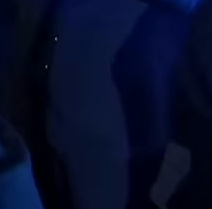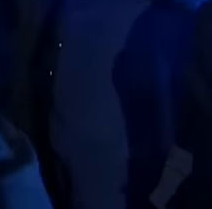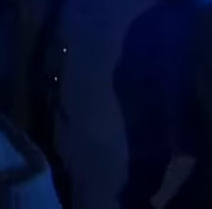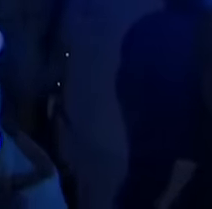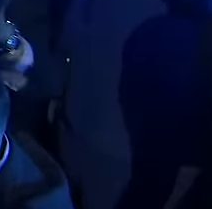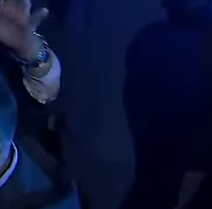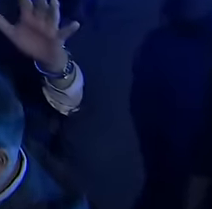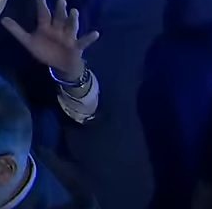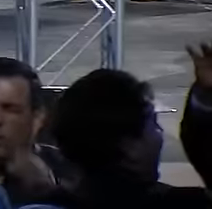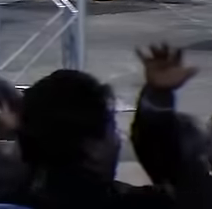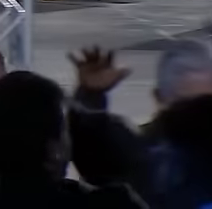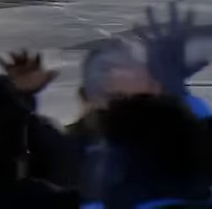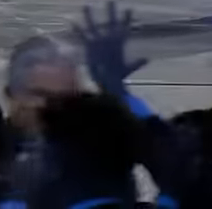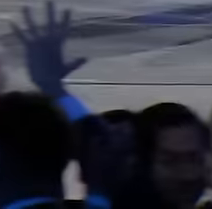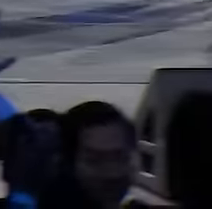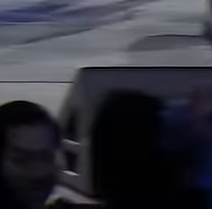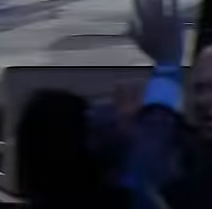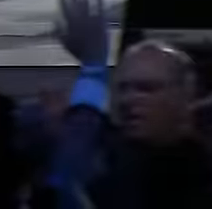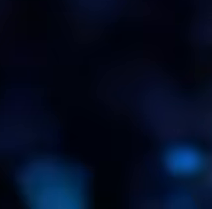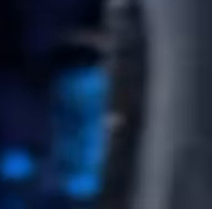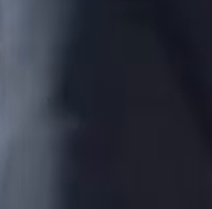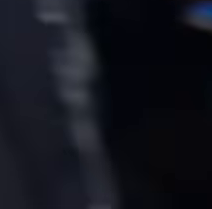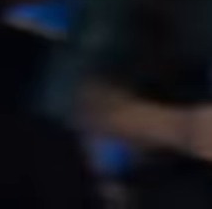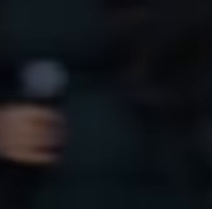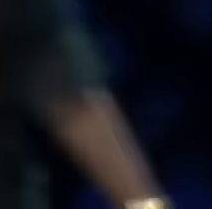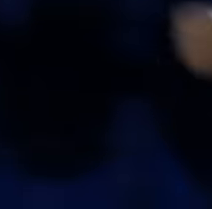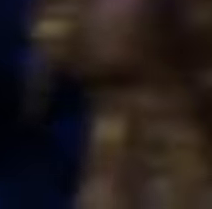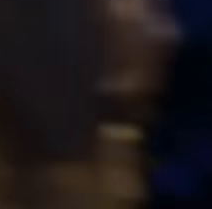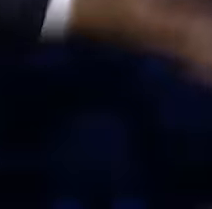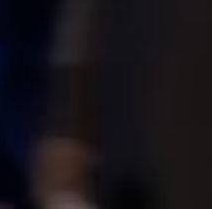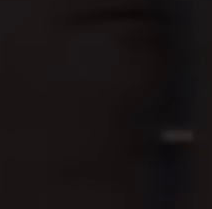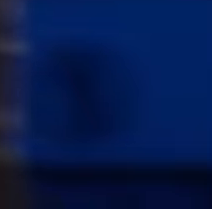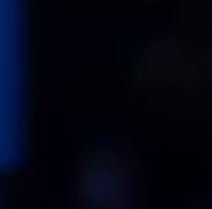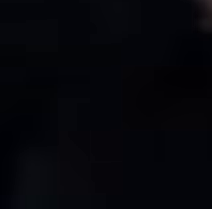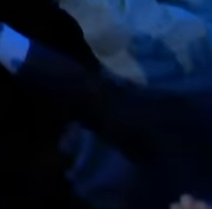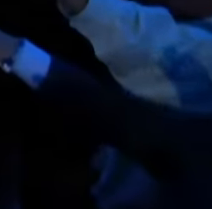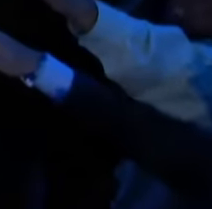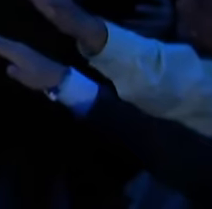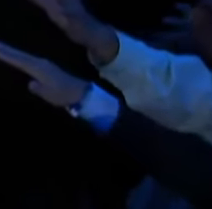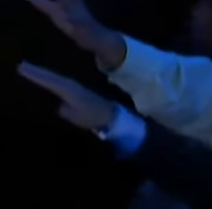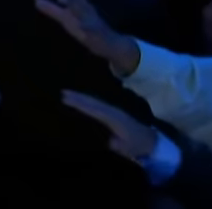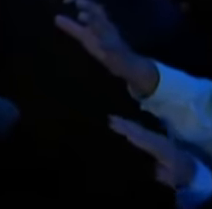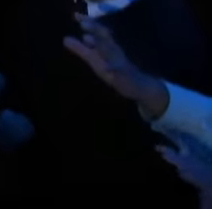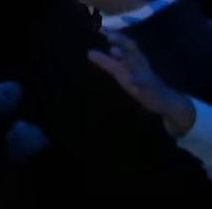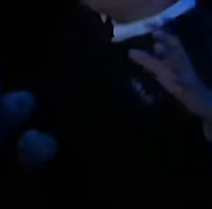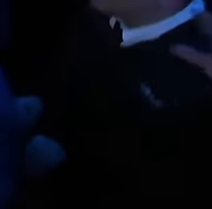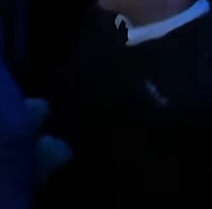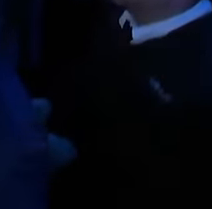Glory to the Lord. You anointed.